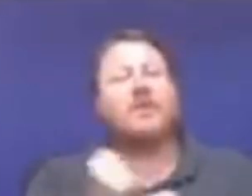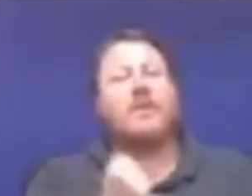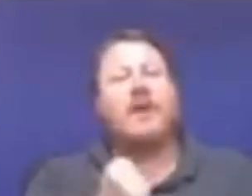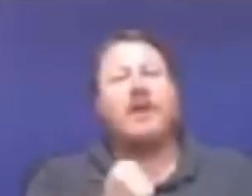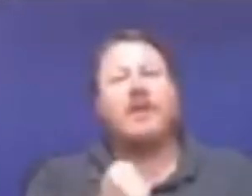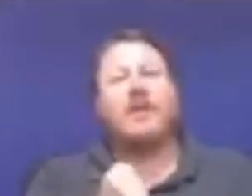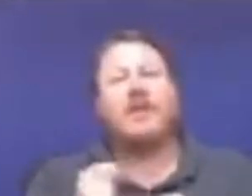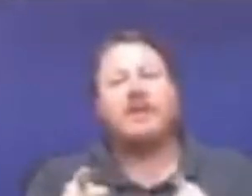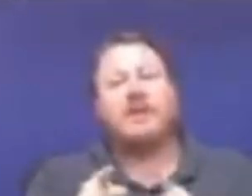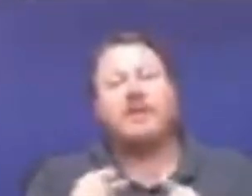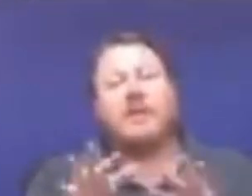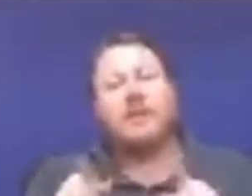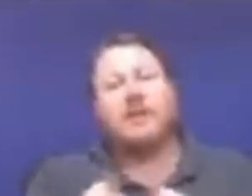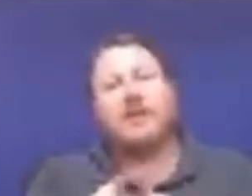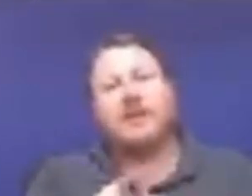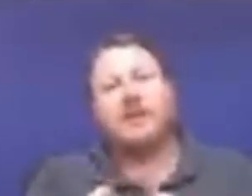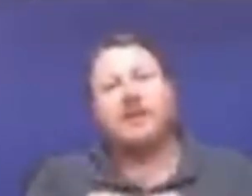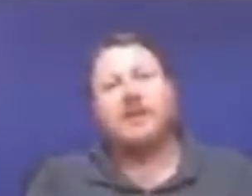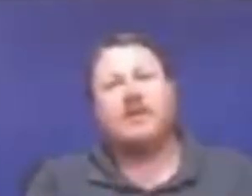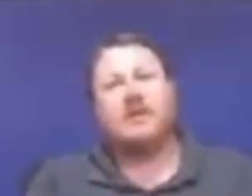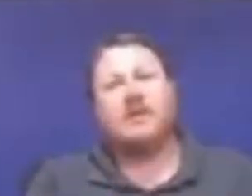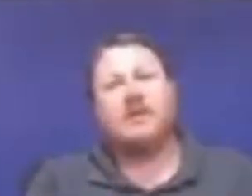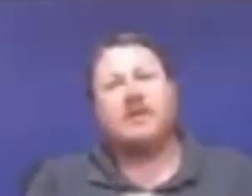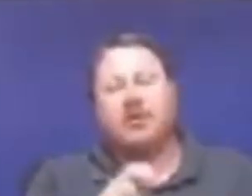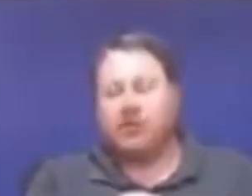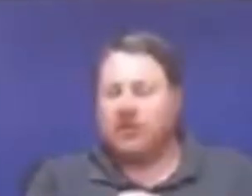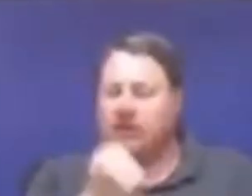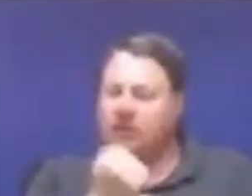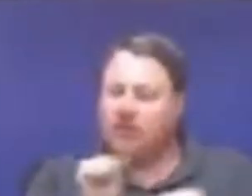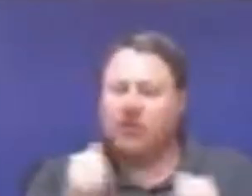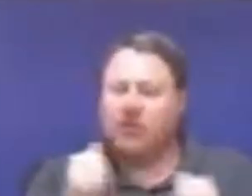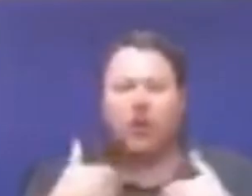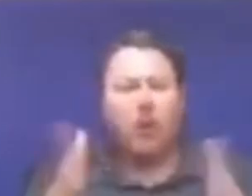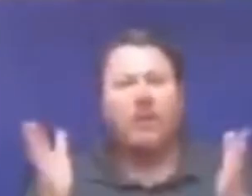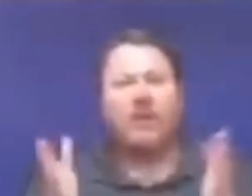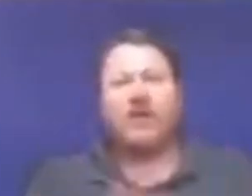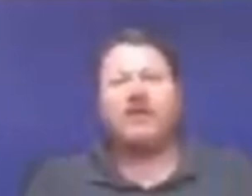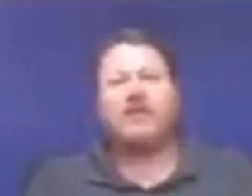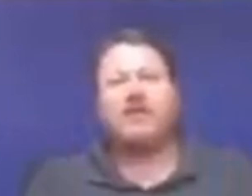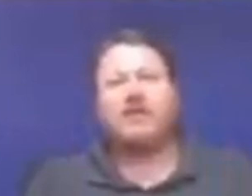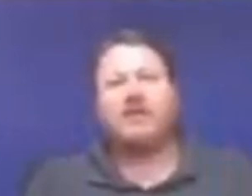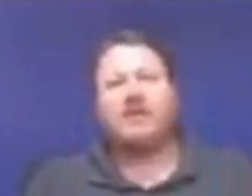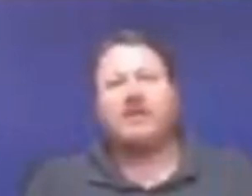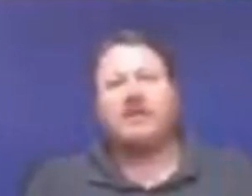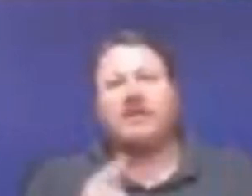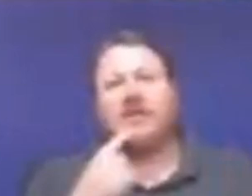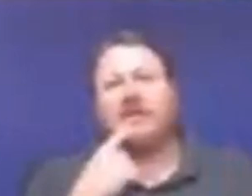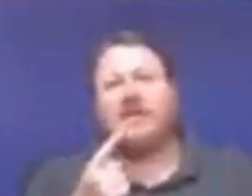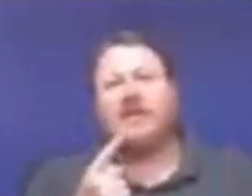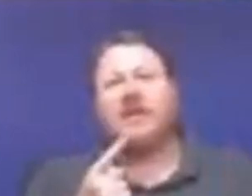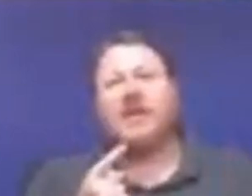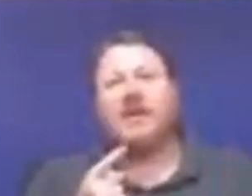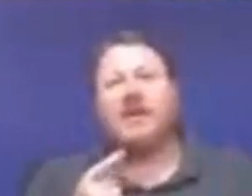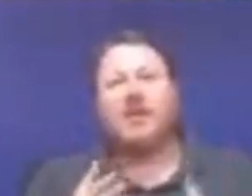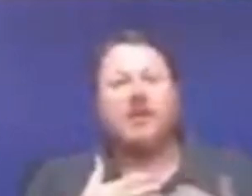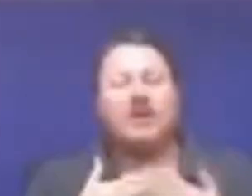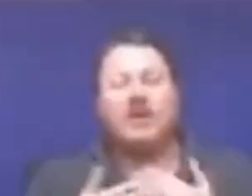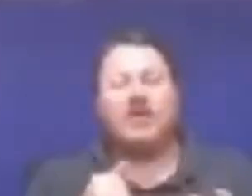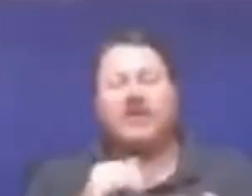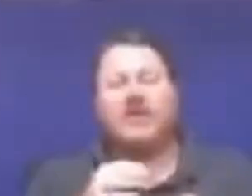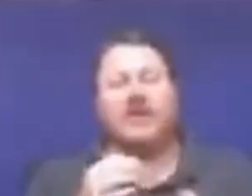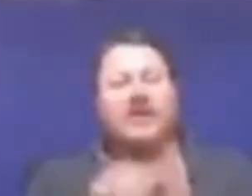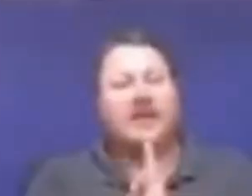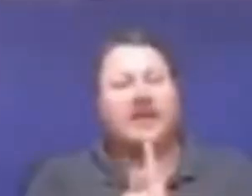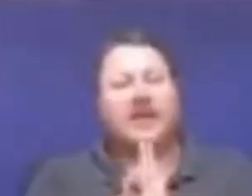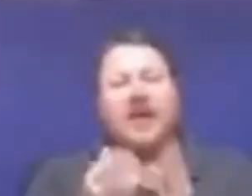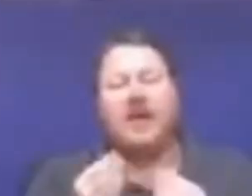people like yourselves. You need to be liberated. Mm-hmm. You actually say whatever skill you have should be contributing